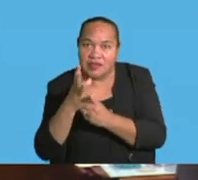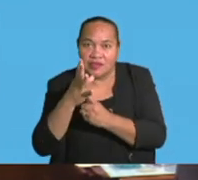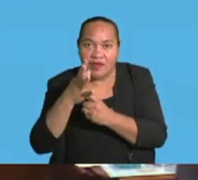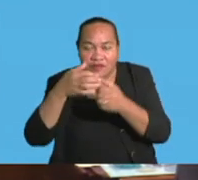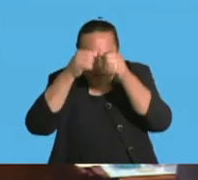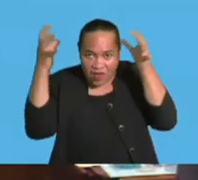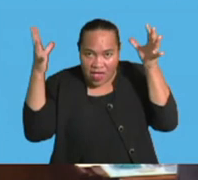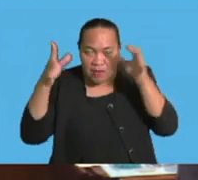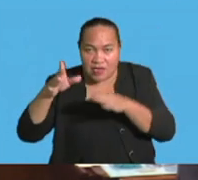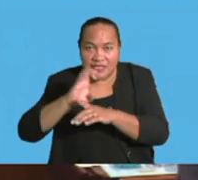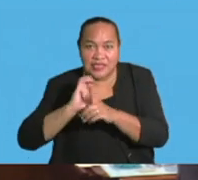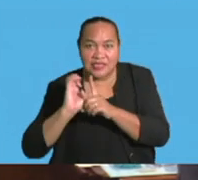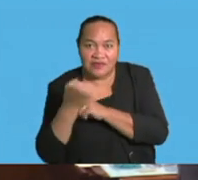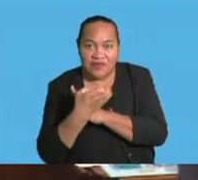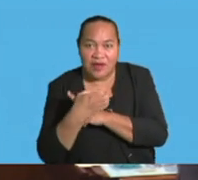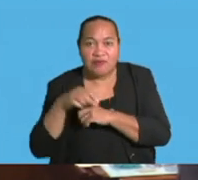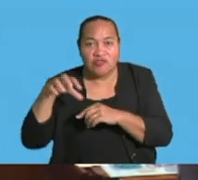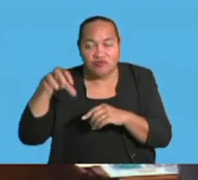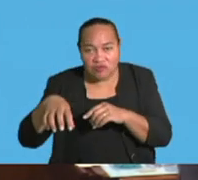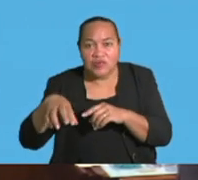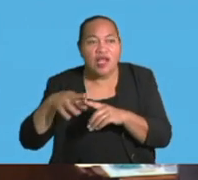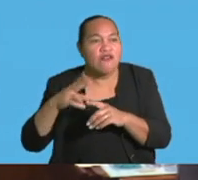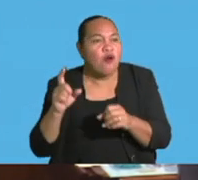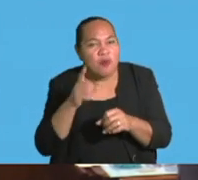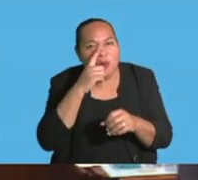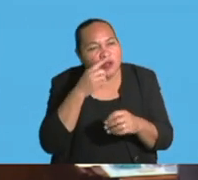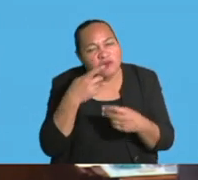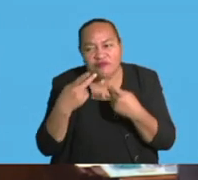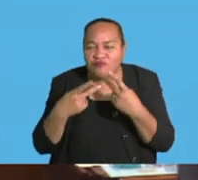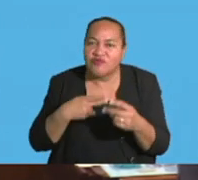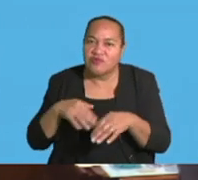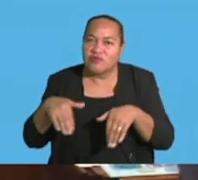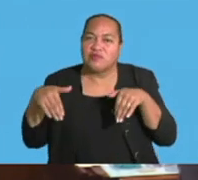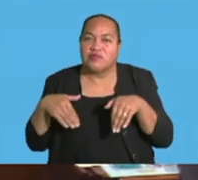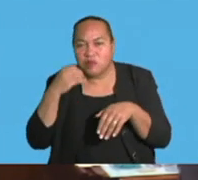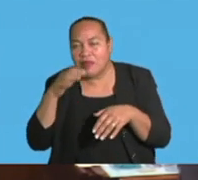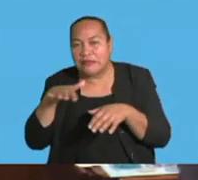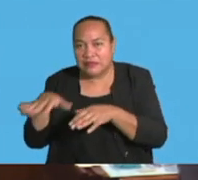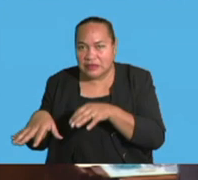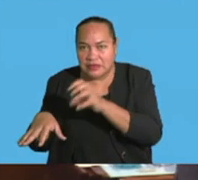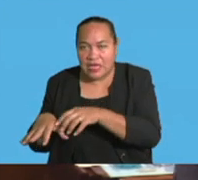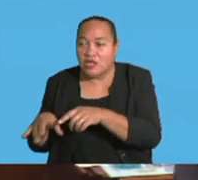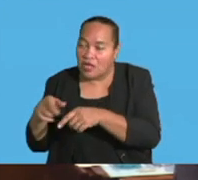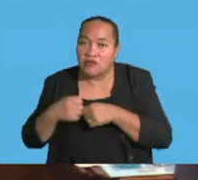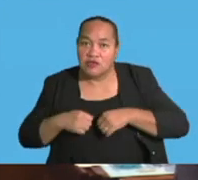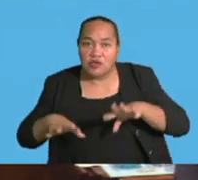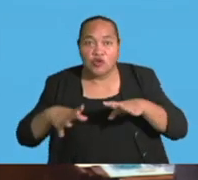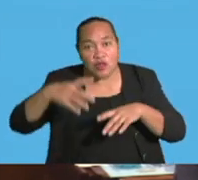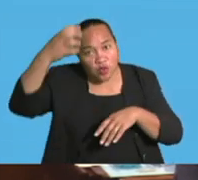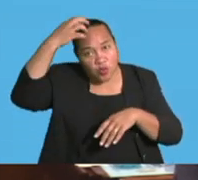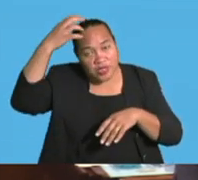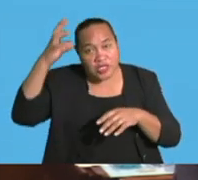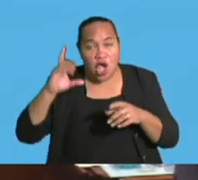an environment, biodiversity, recreation, and economic perspective. It has been dedicated to the Queen's Commonwealth